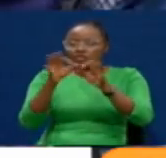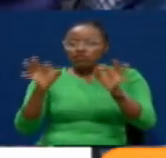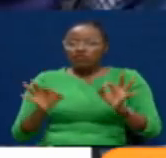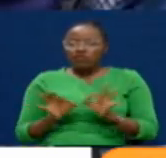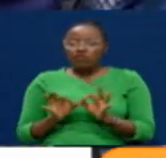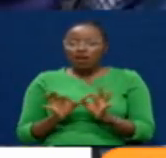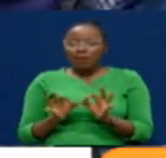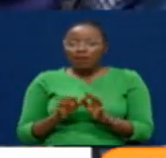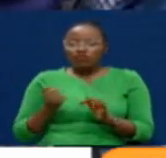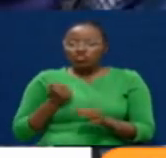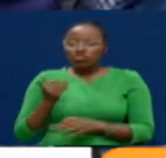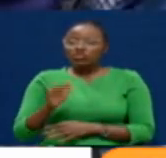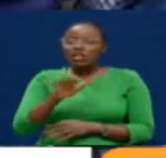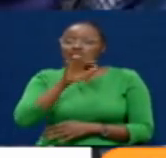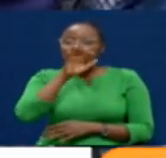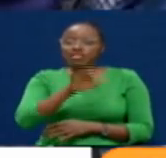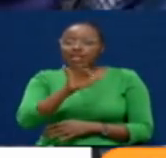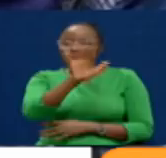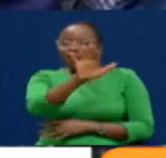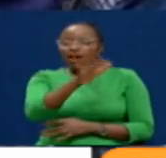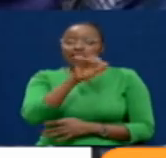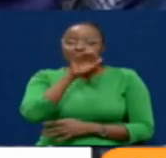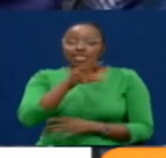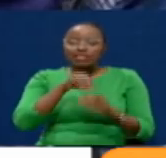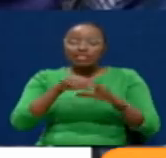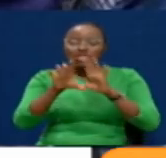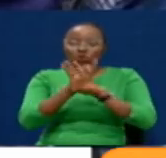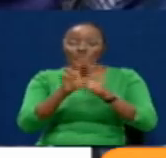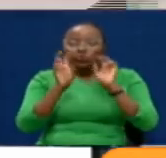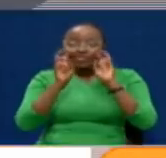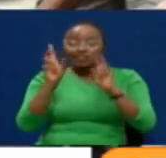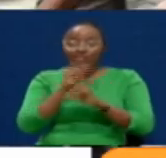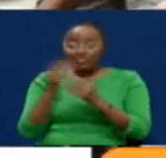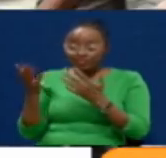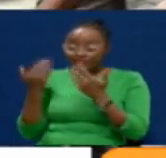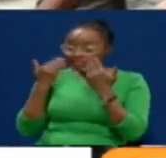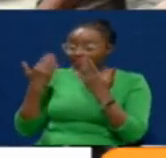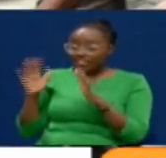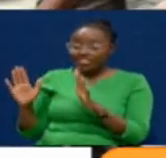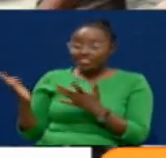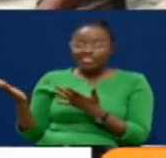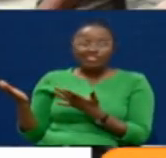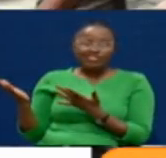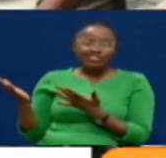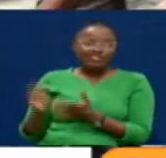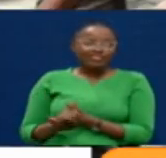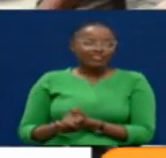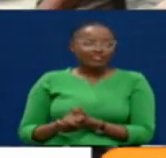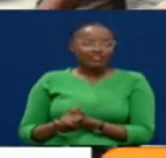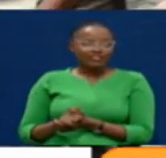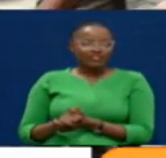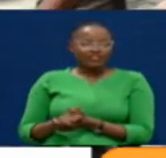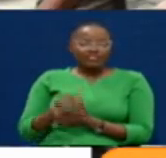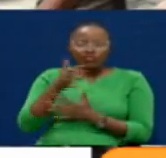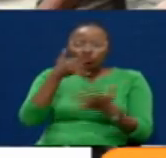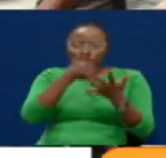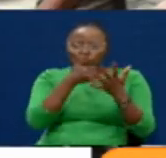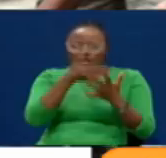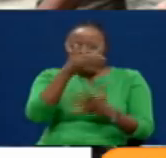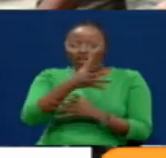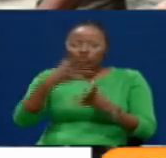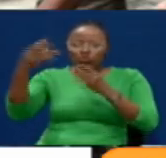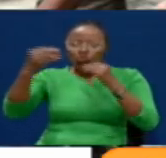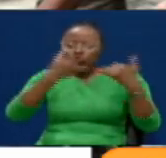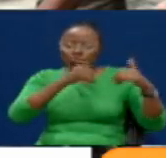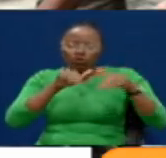and daughters and son and sons-in-law. And look at them. Look at him. Must have been on his bucket list to go and